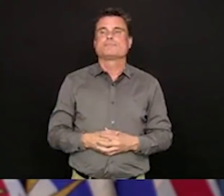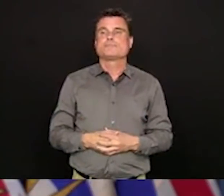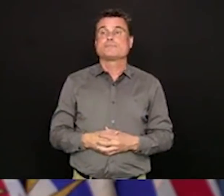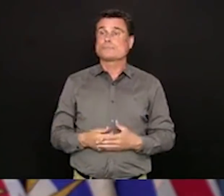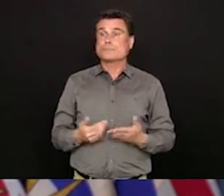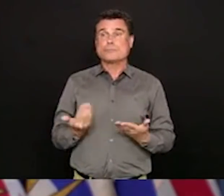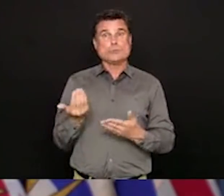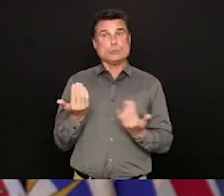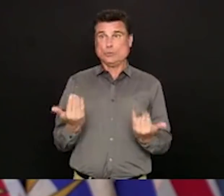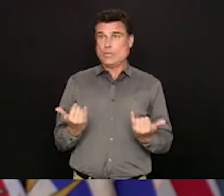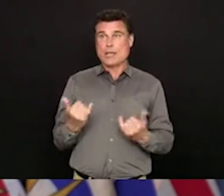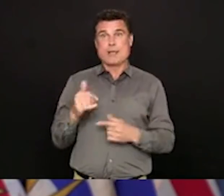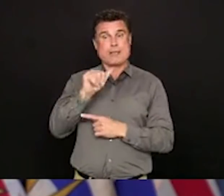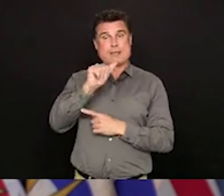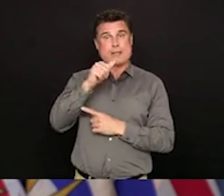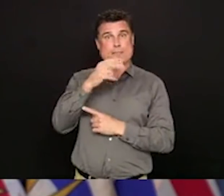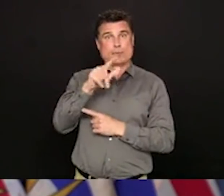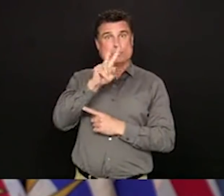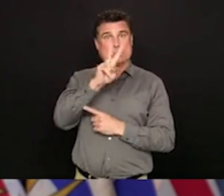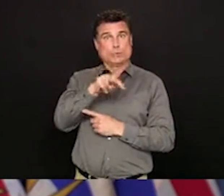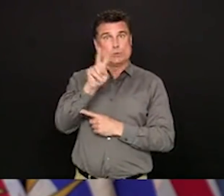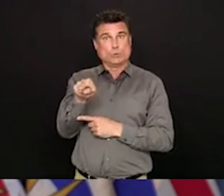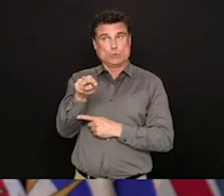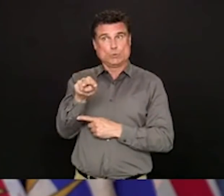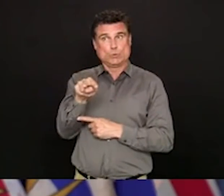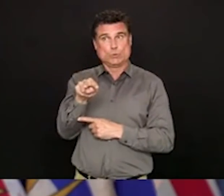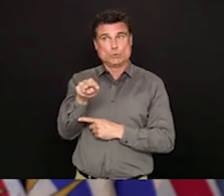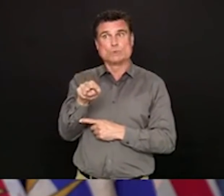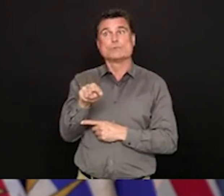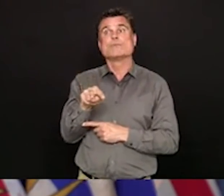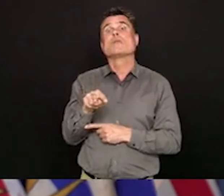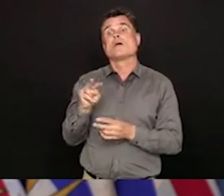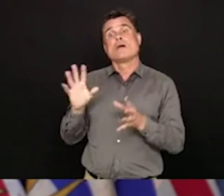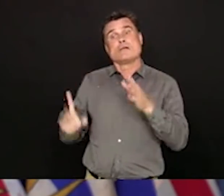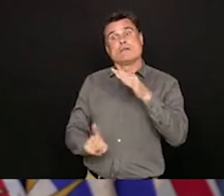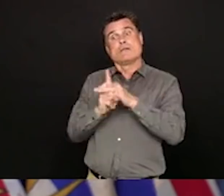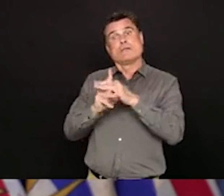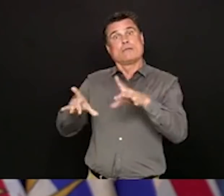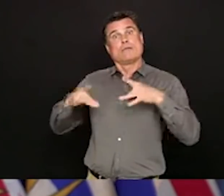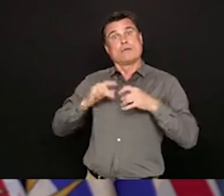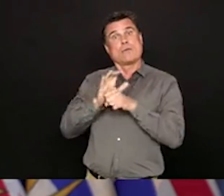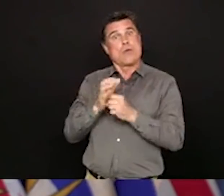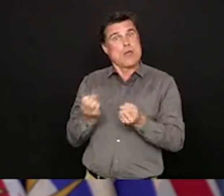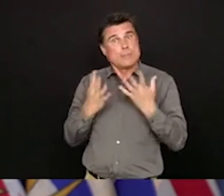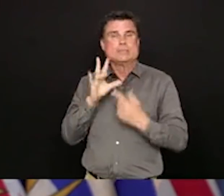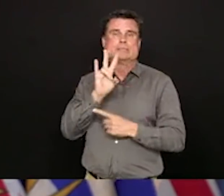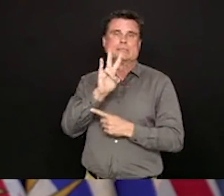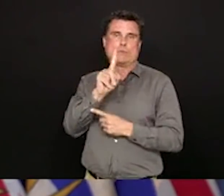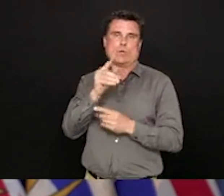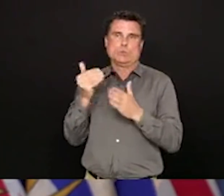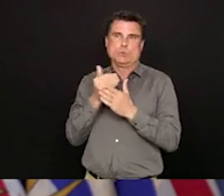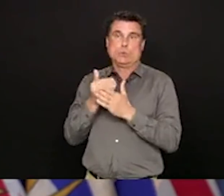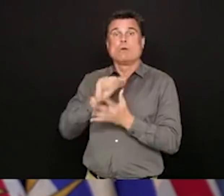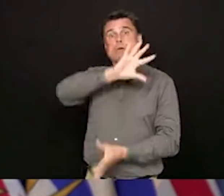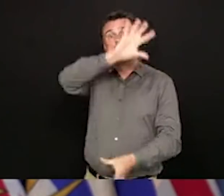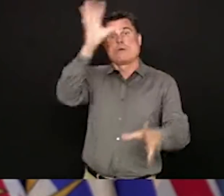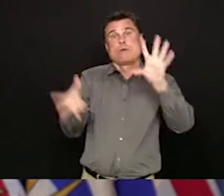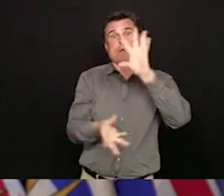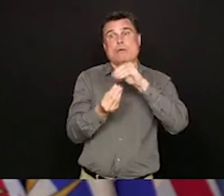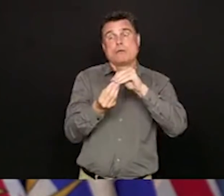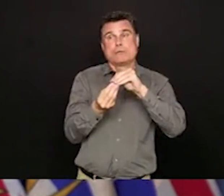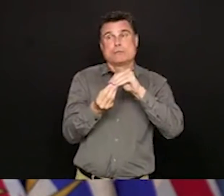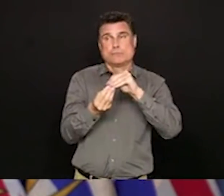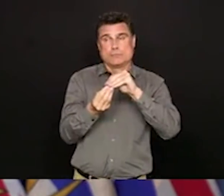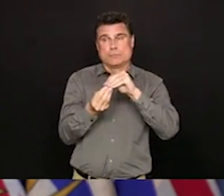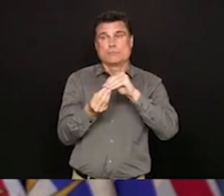We have 71 new cases who have tested positive today, bringing our total of test positive cases in British Columbia